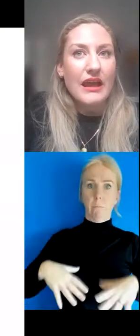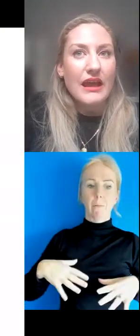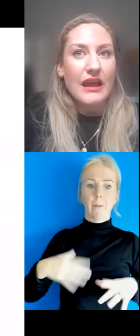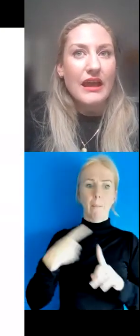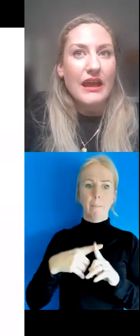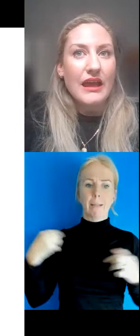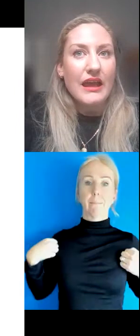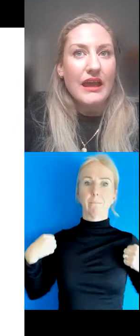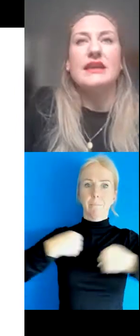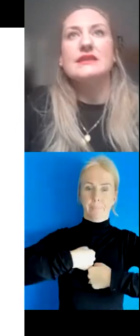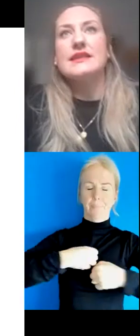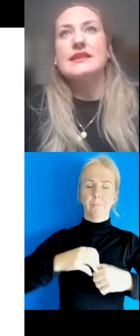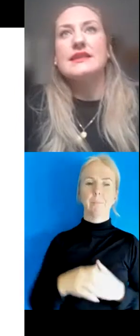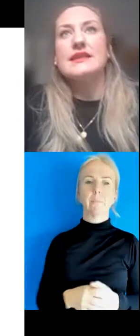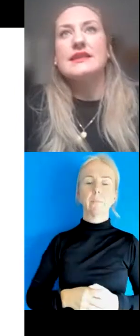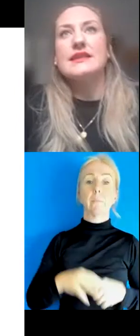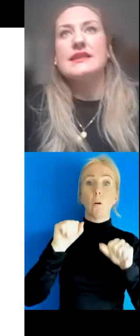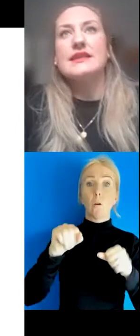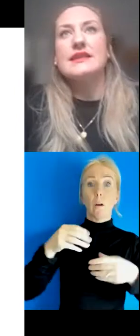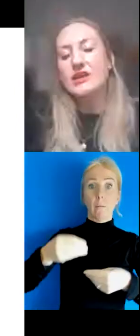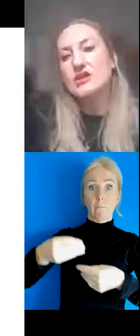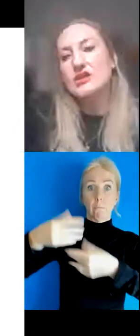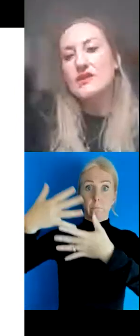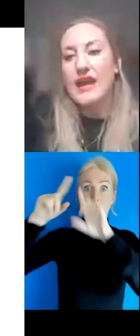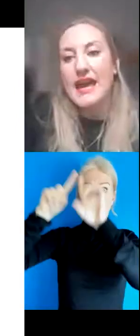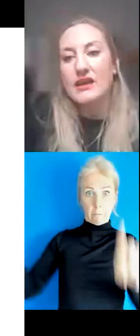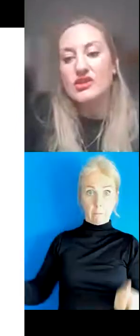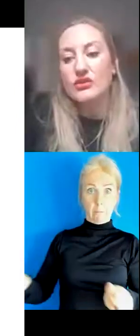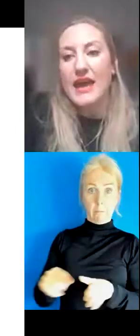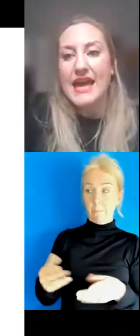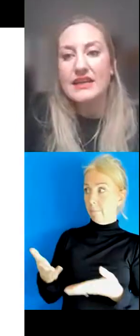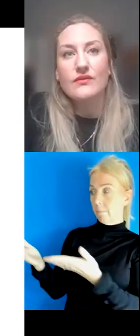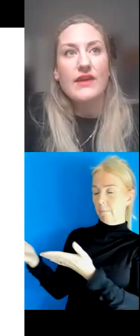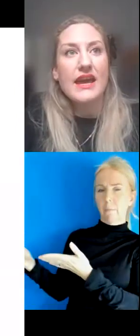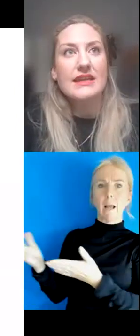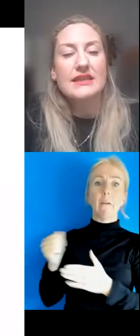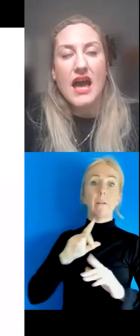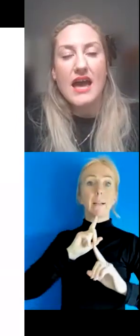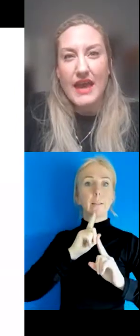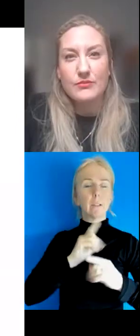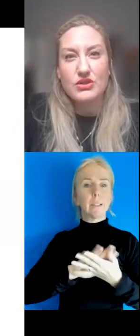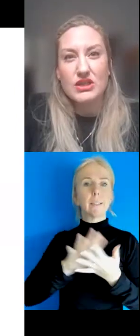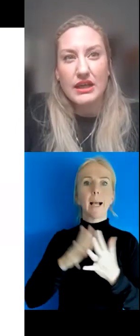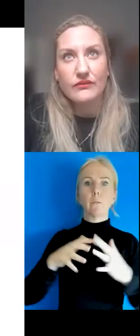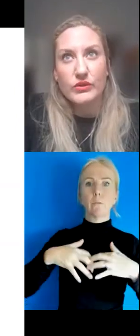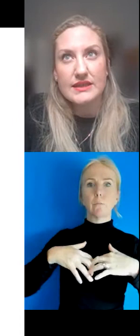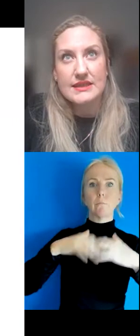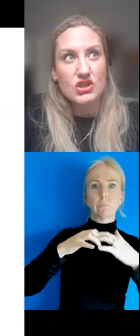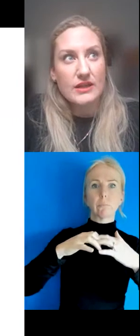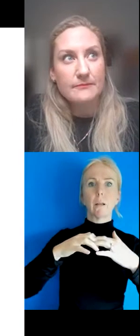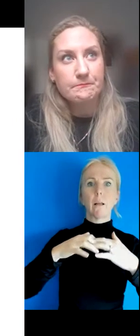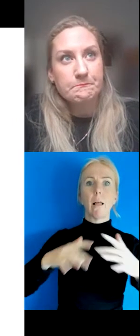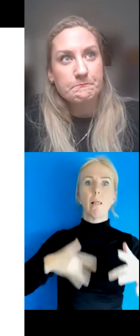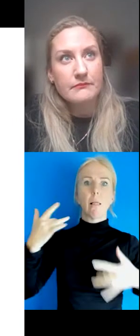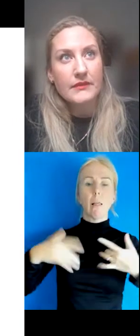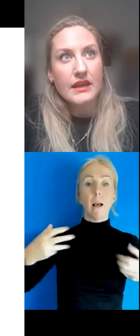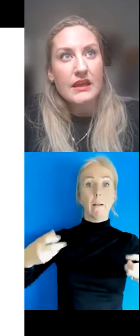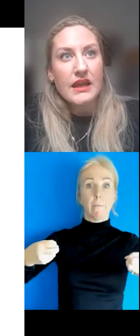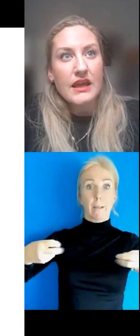Up on screen at the moment, there are some instructions on how to activate live captioning for this